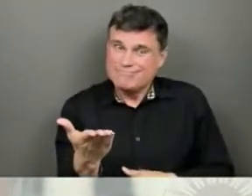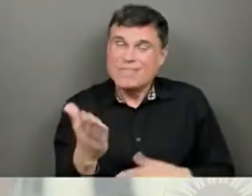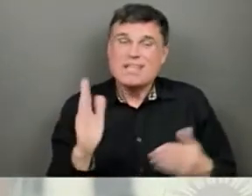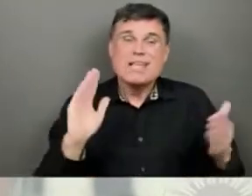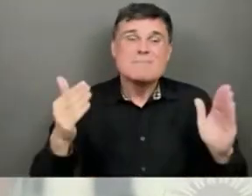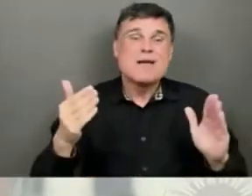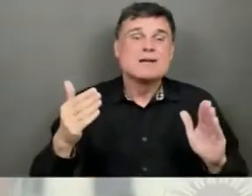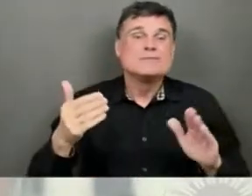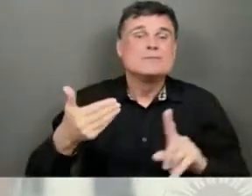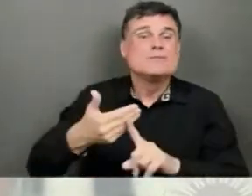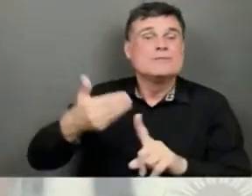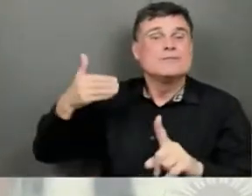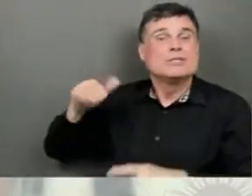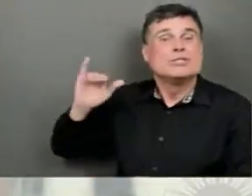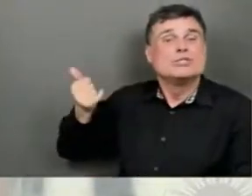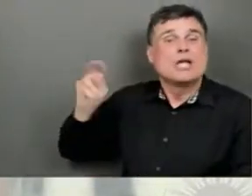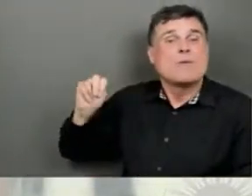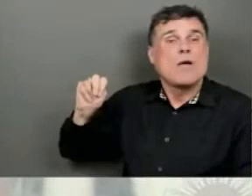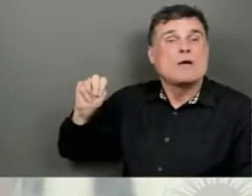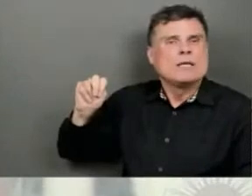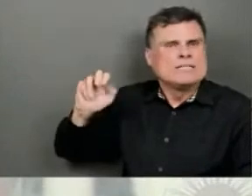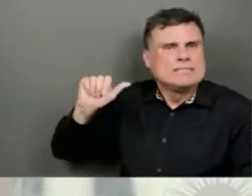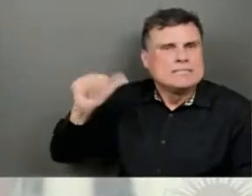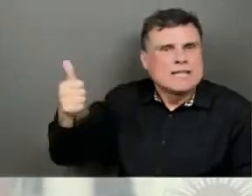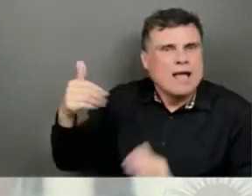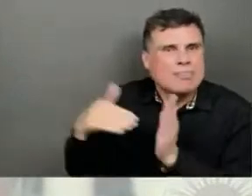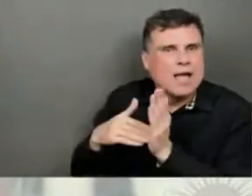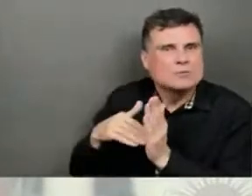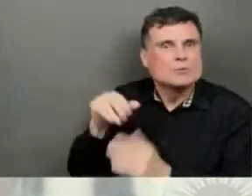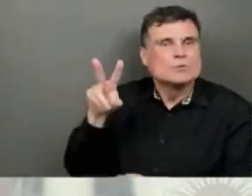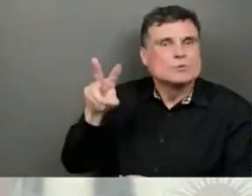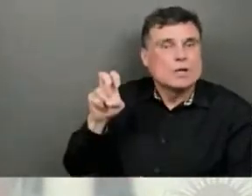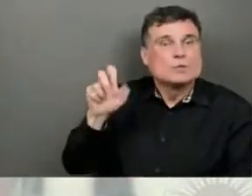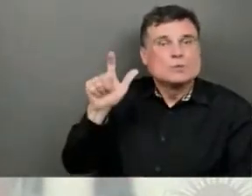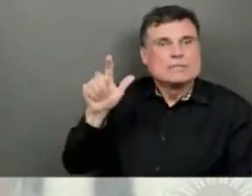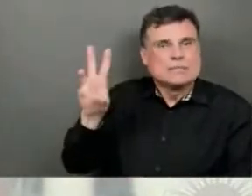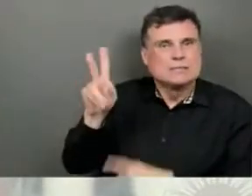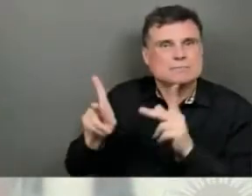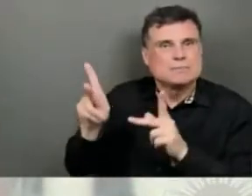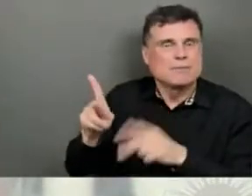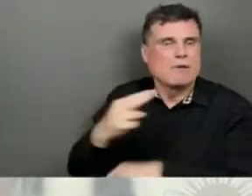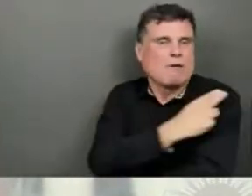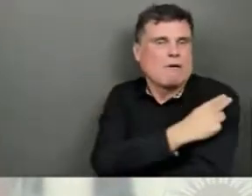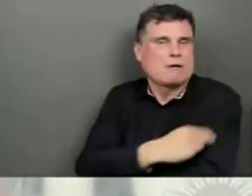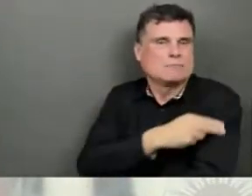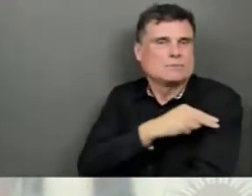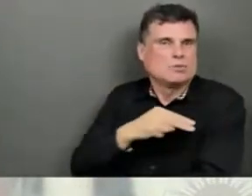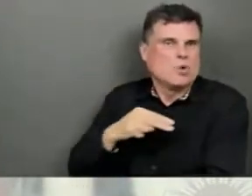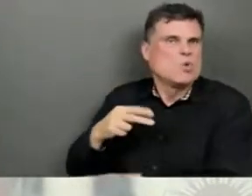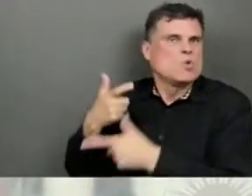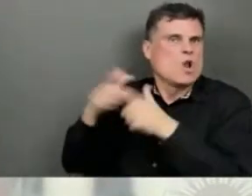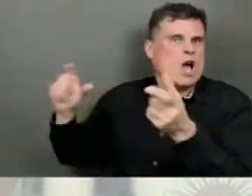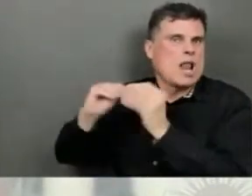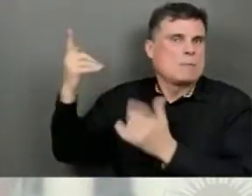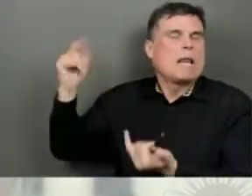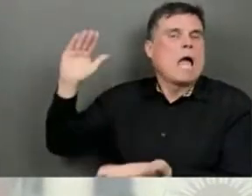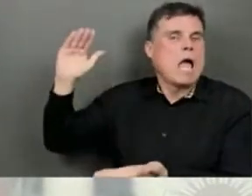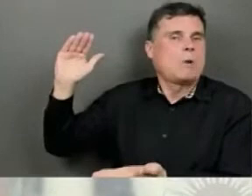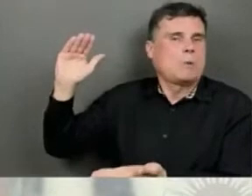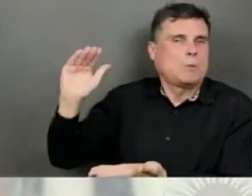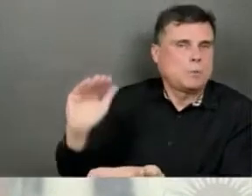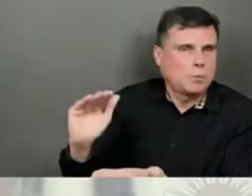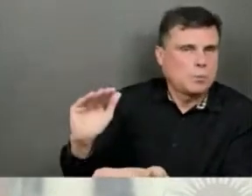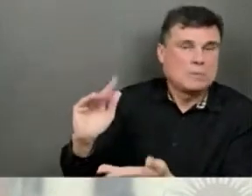is 10,226, which is about the height at that time. But still, by any standards, high in general during